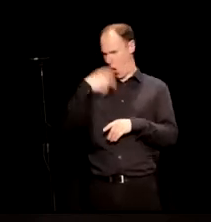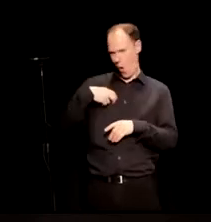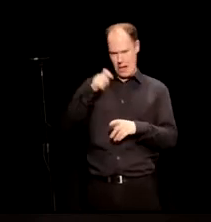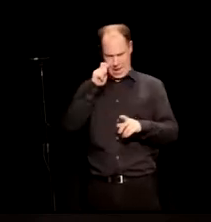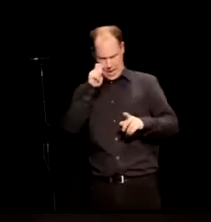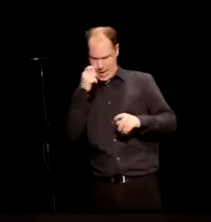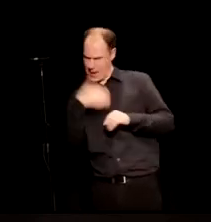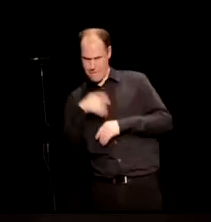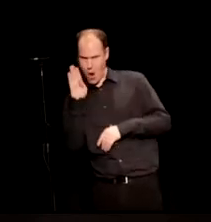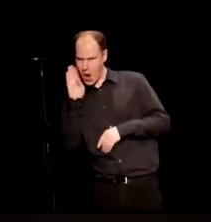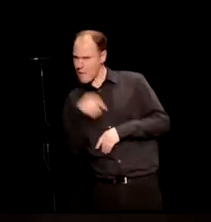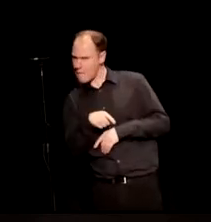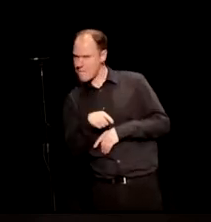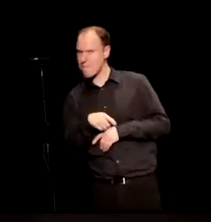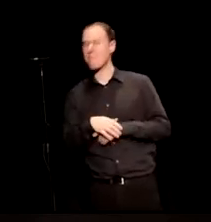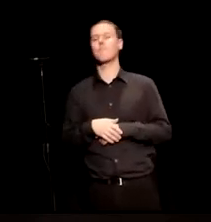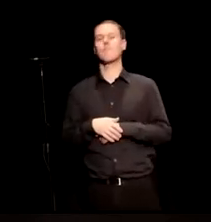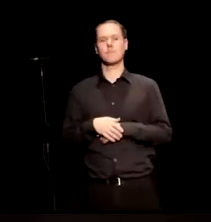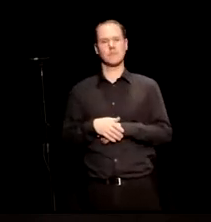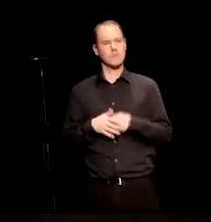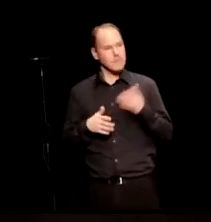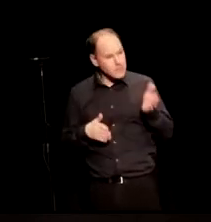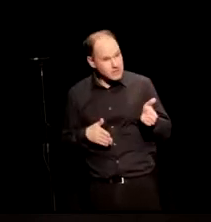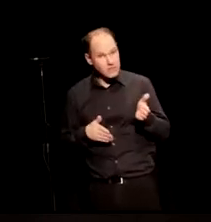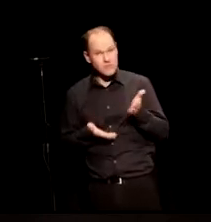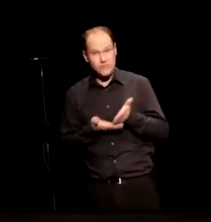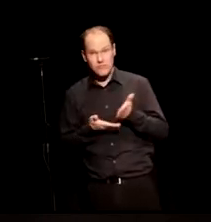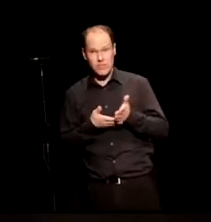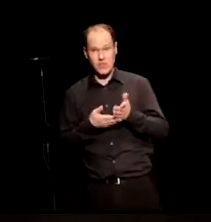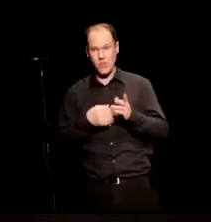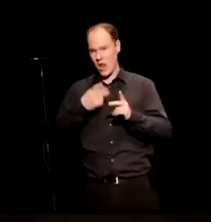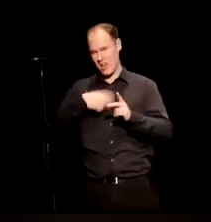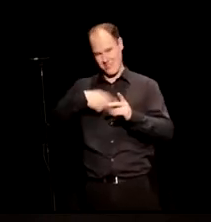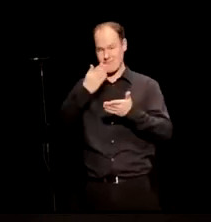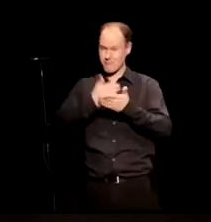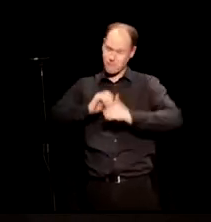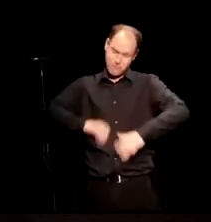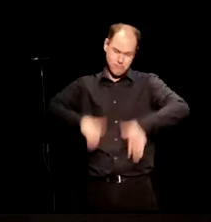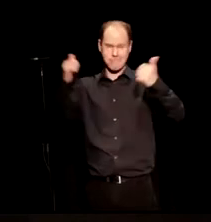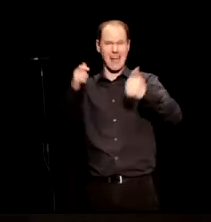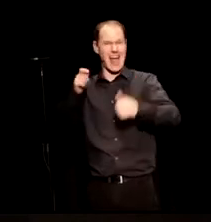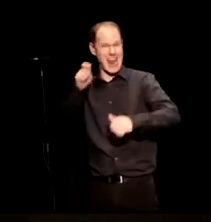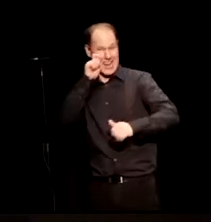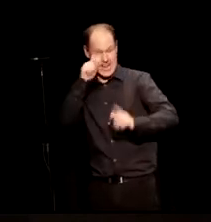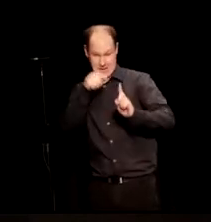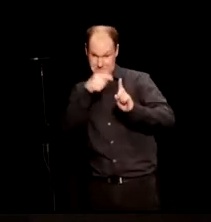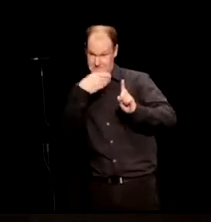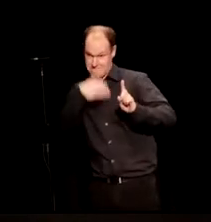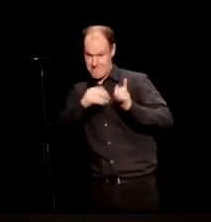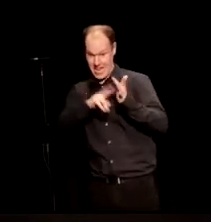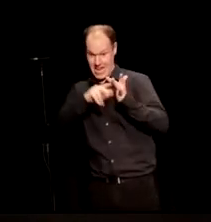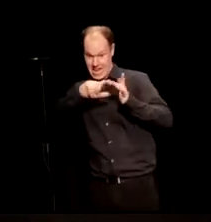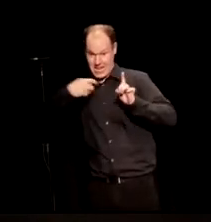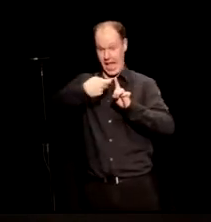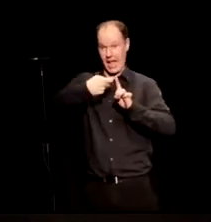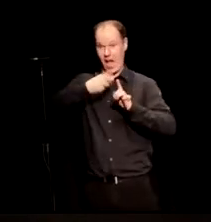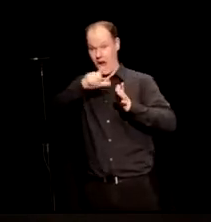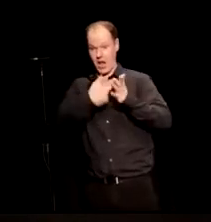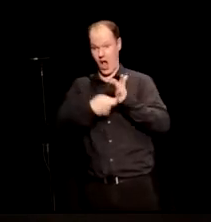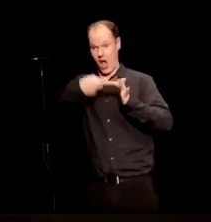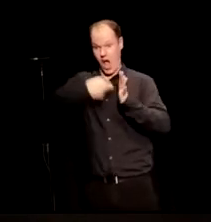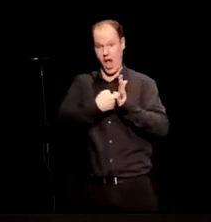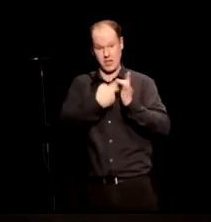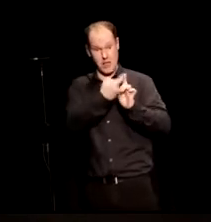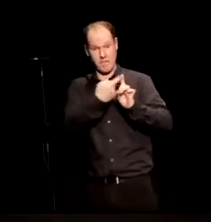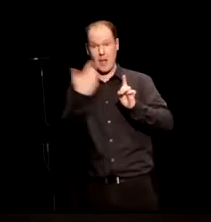Why, Sharp, they're the greatest detectives in the world. Nick Carter is the only man living that's been